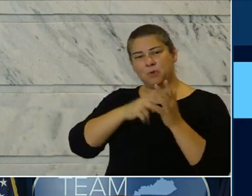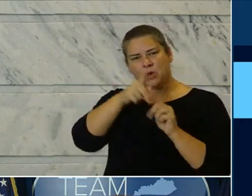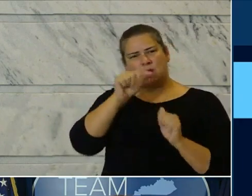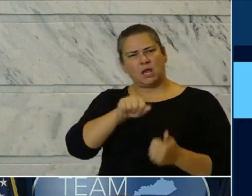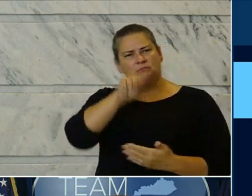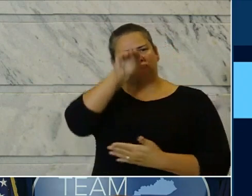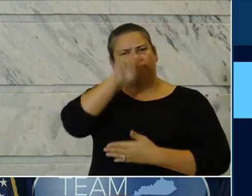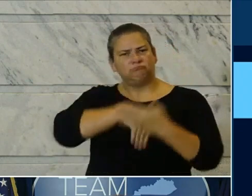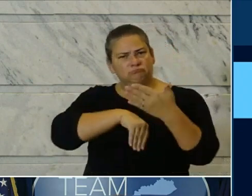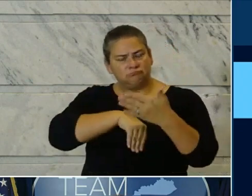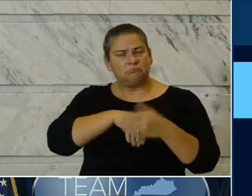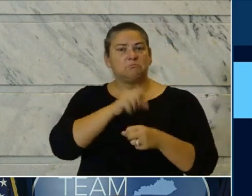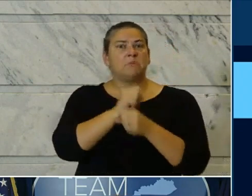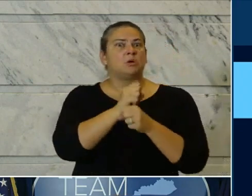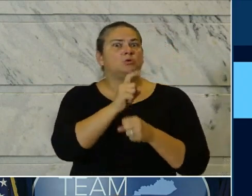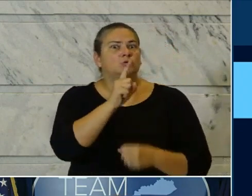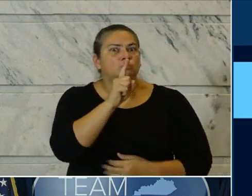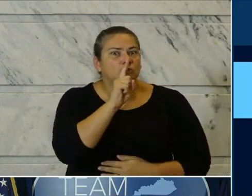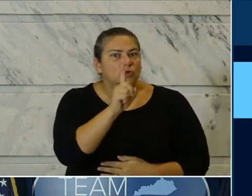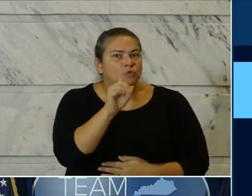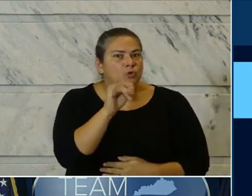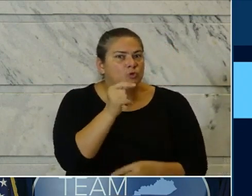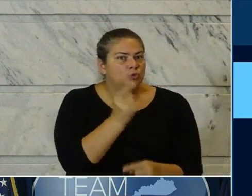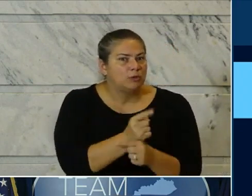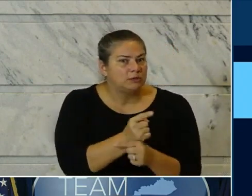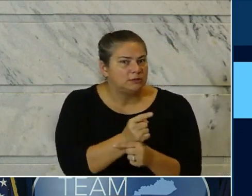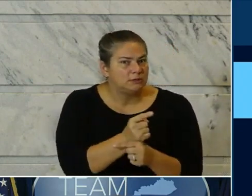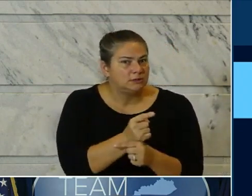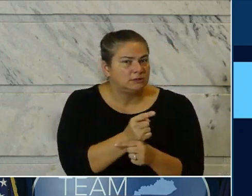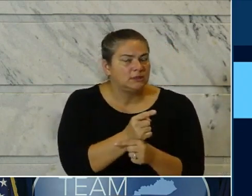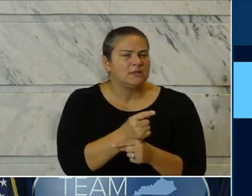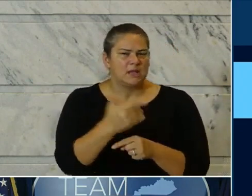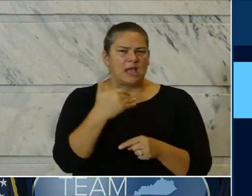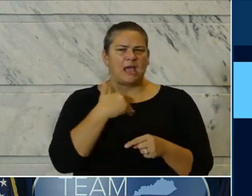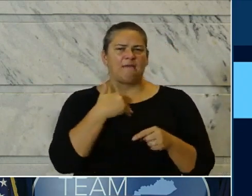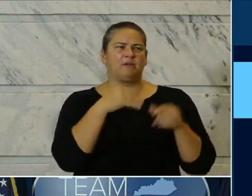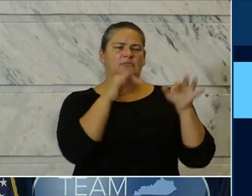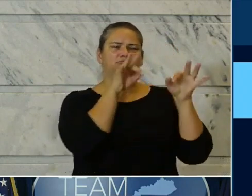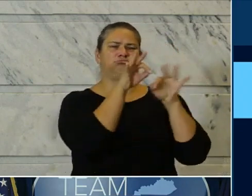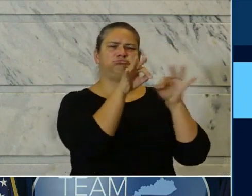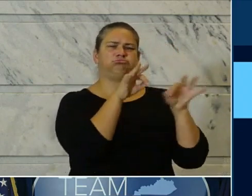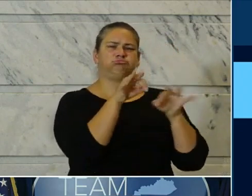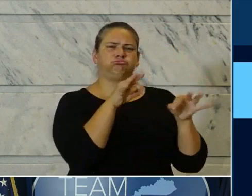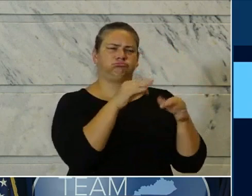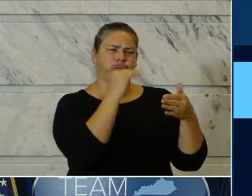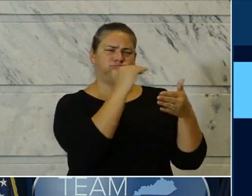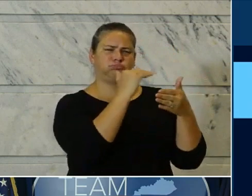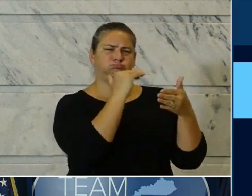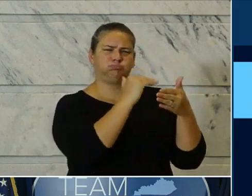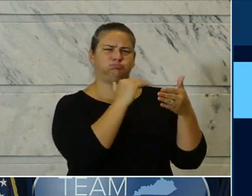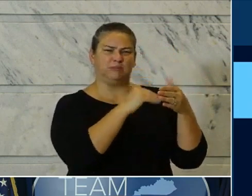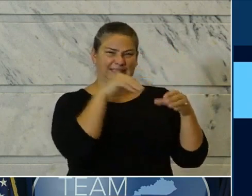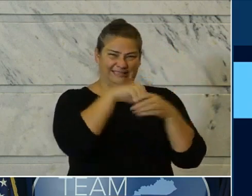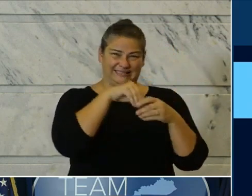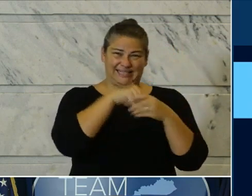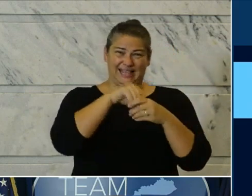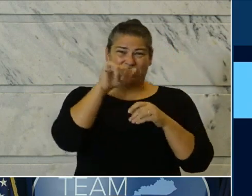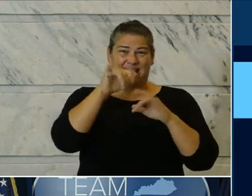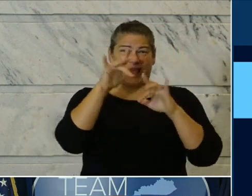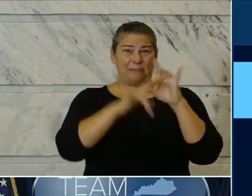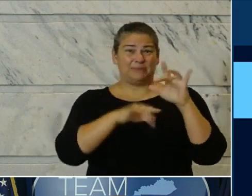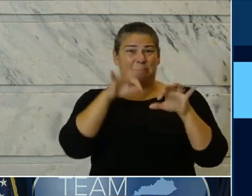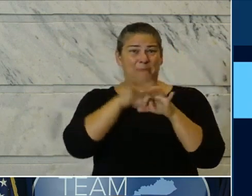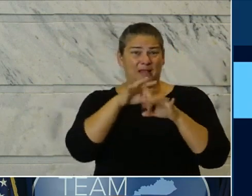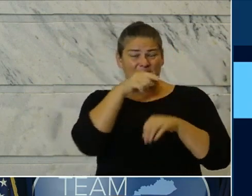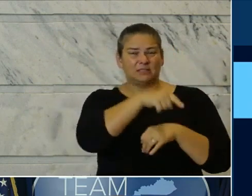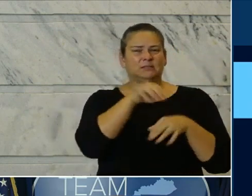need to make sure you do it appropriately. There are instructions that come inside of each absentee ballot about not only